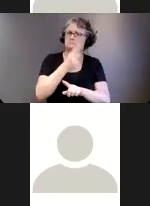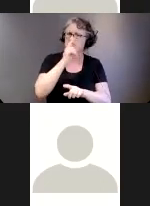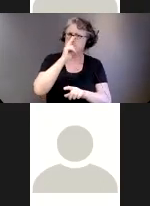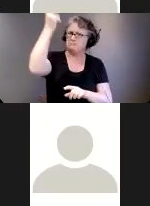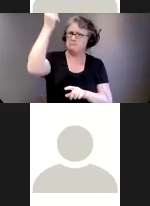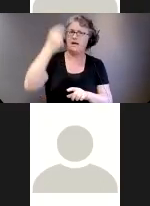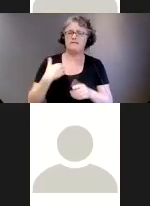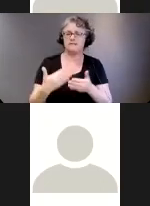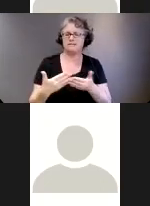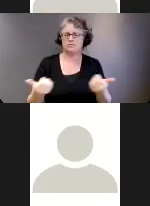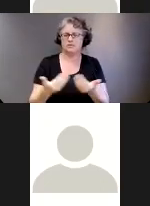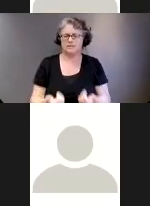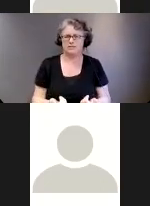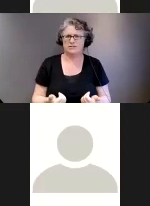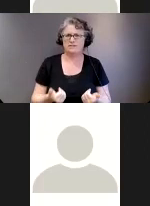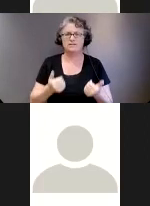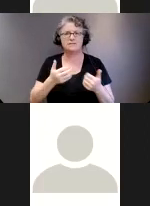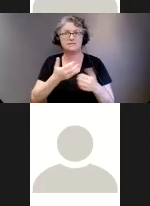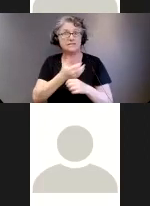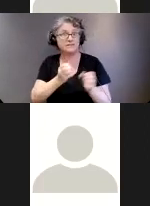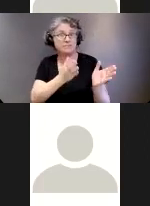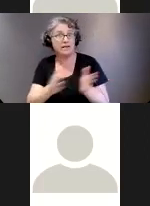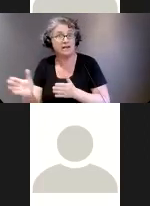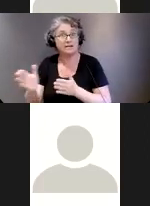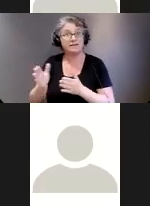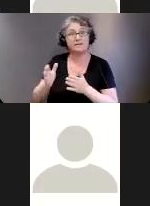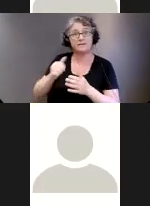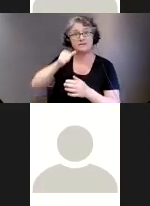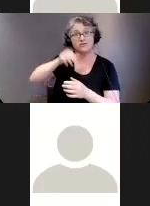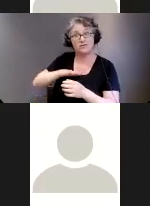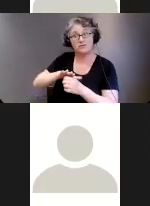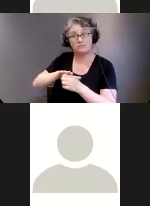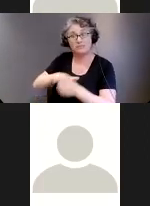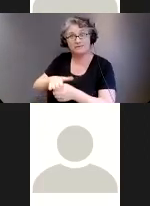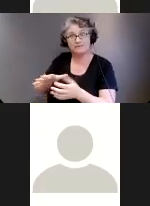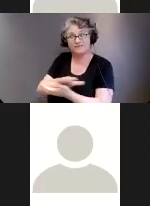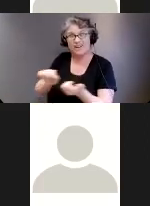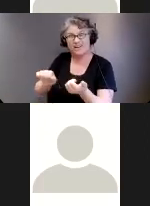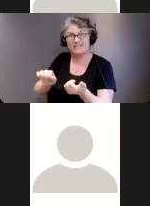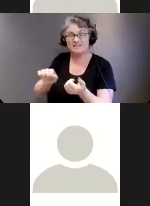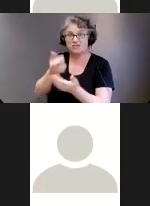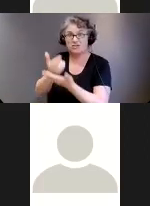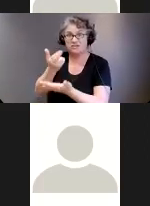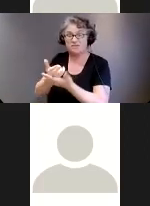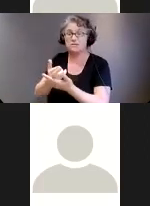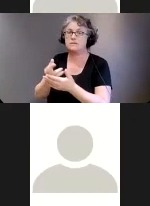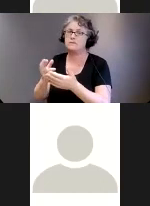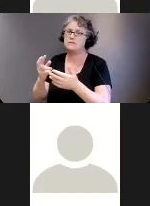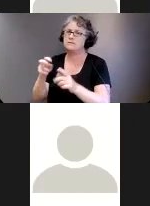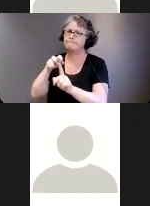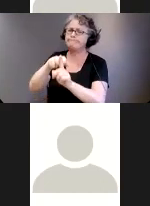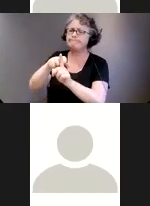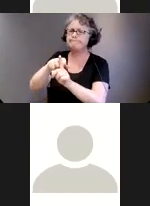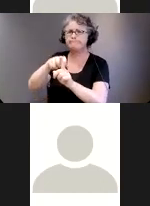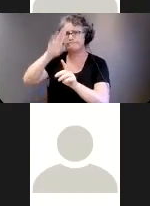planning and gender-based violence written resources specifically might be targeted